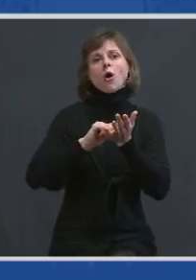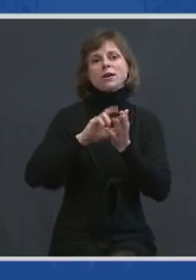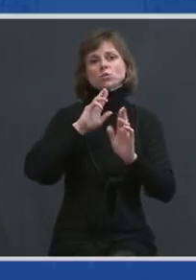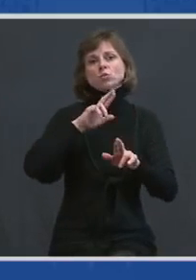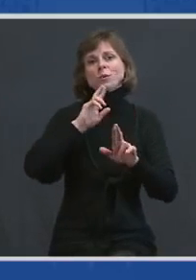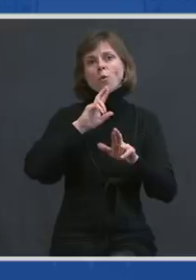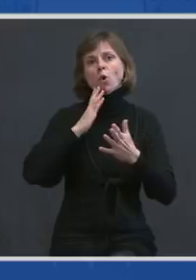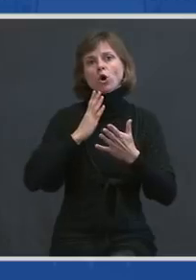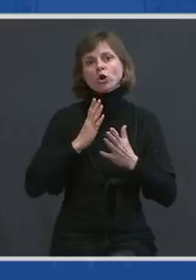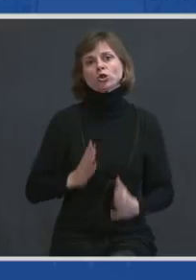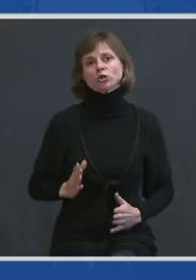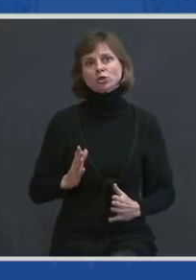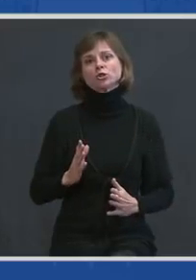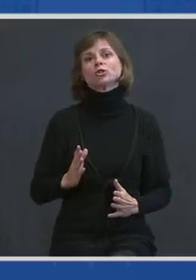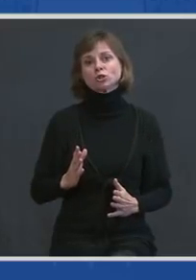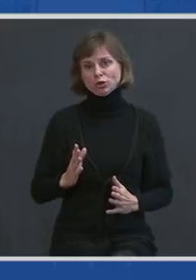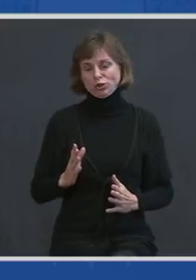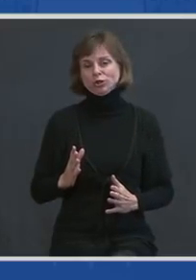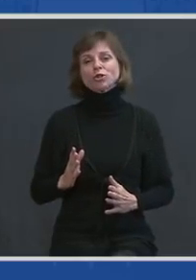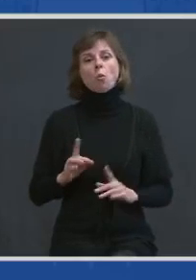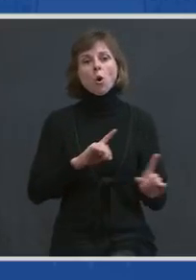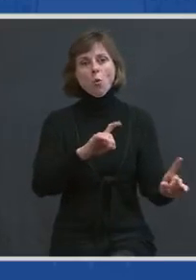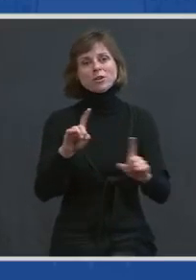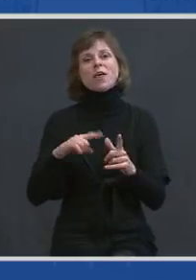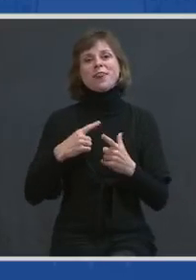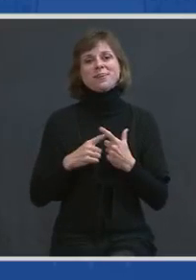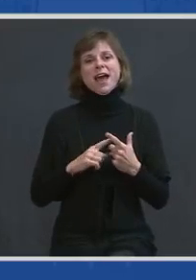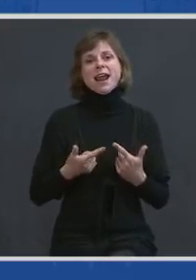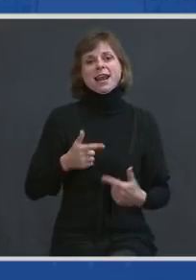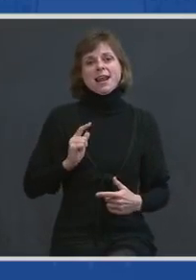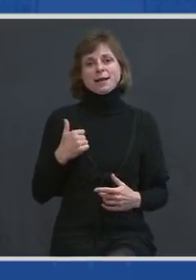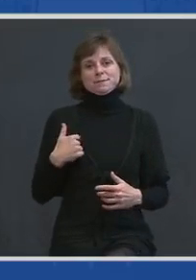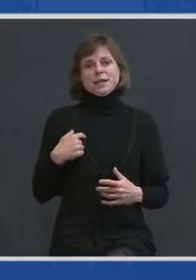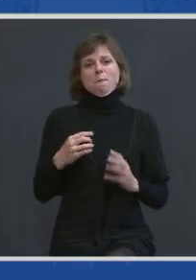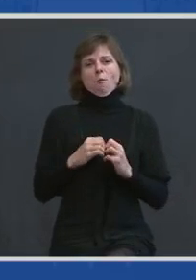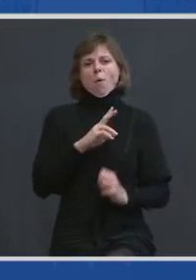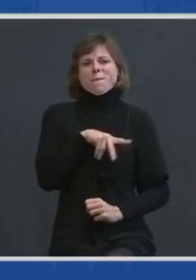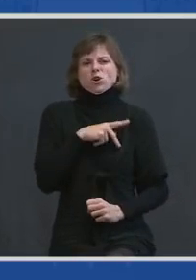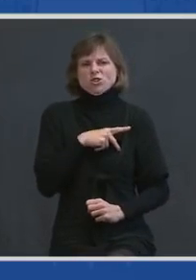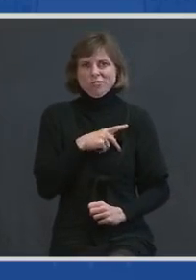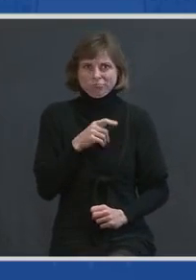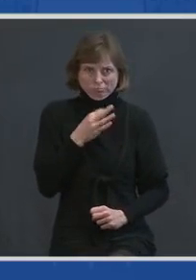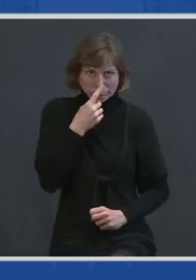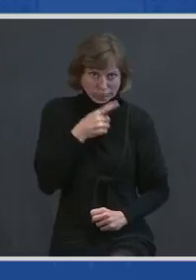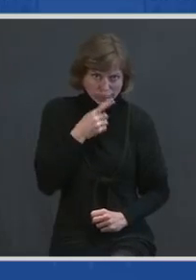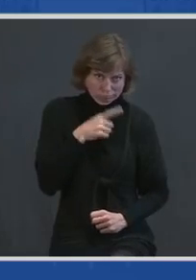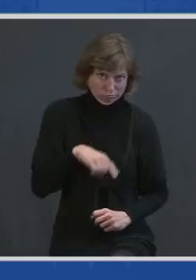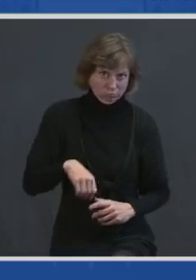get more personal with you if I can ask you questions. It's okay.